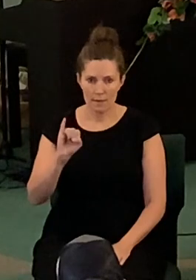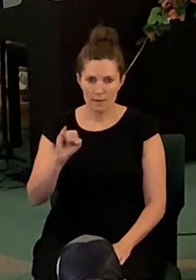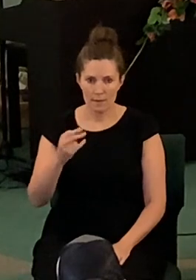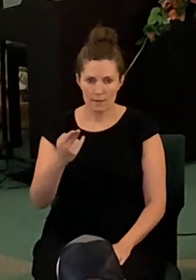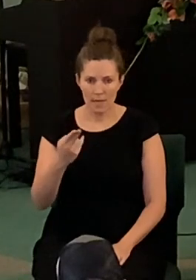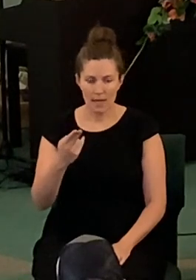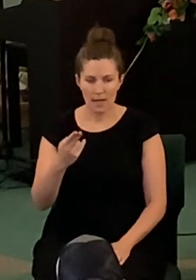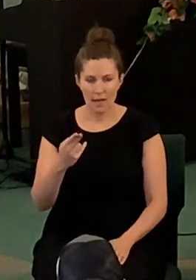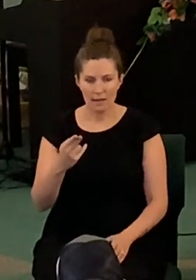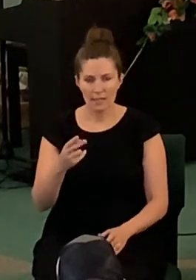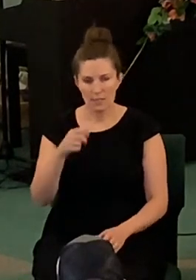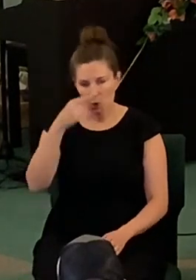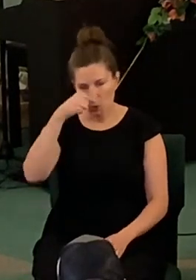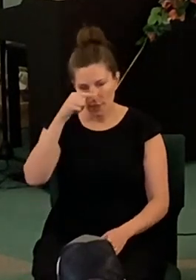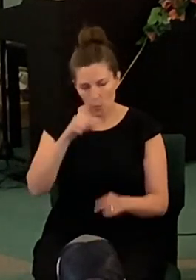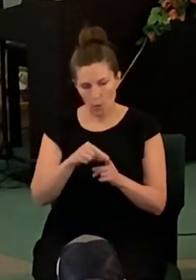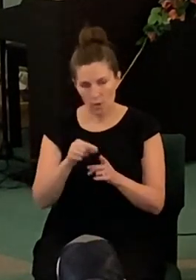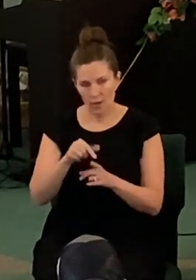was spotless.